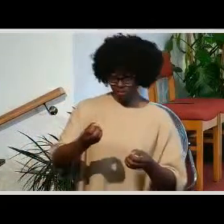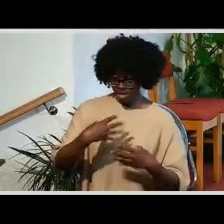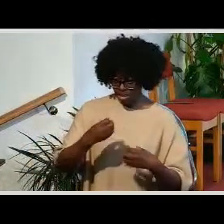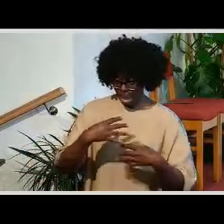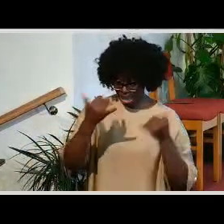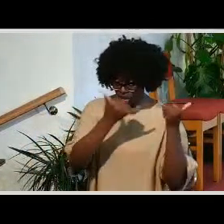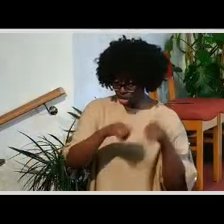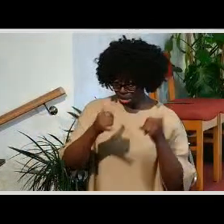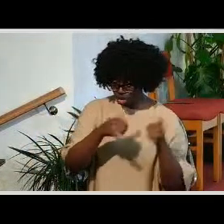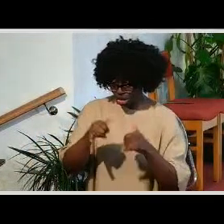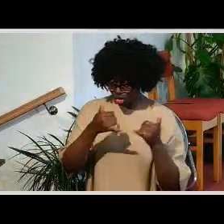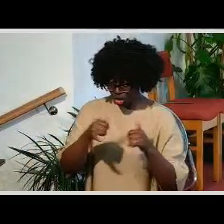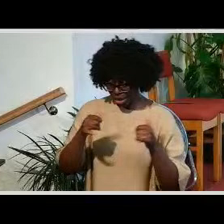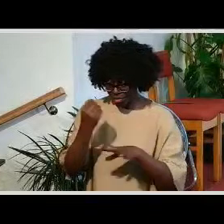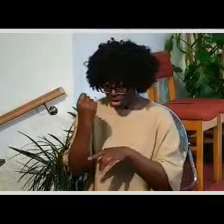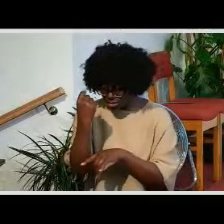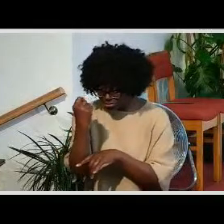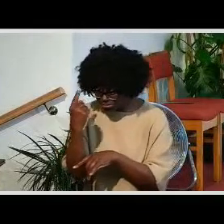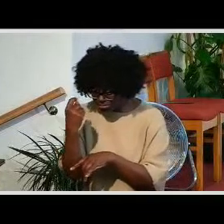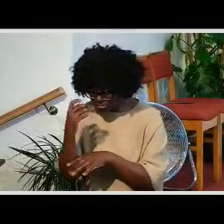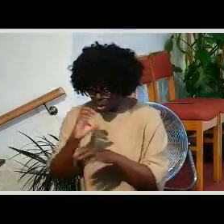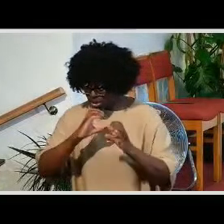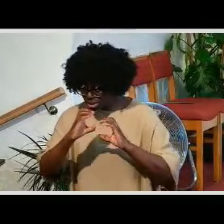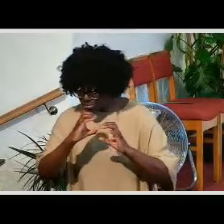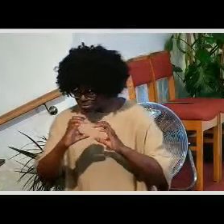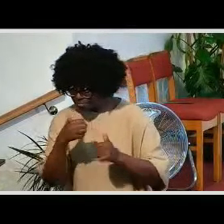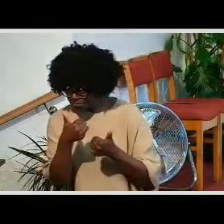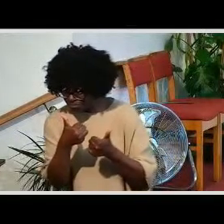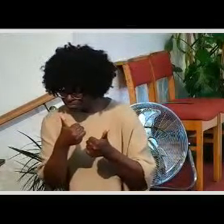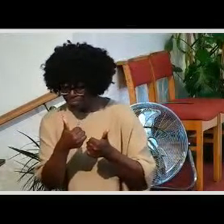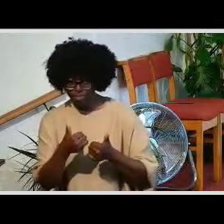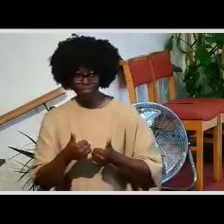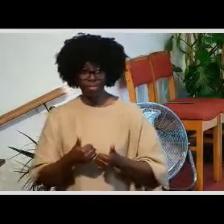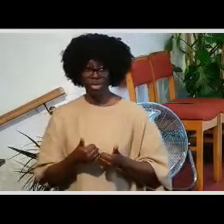check all the time whether the communication is correct.